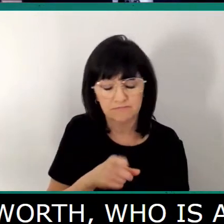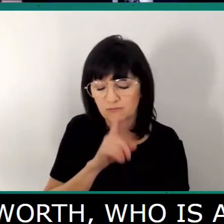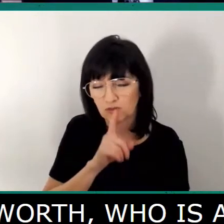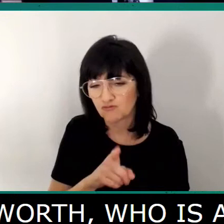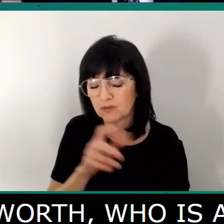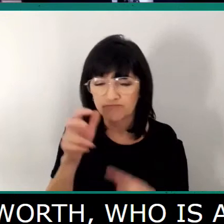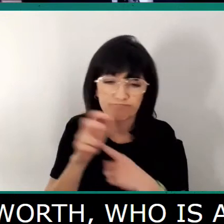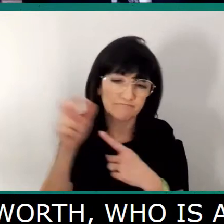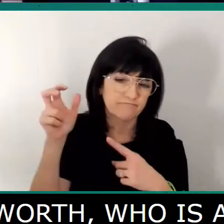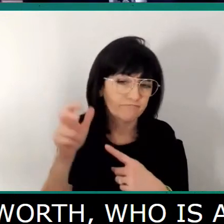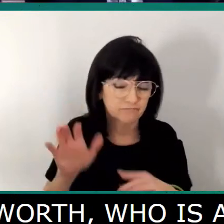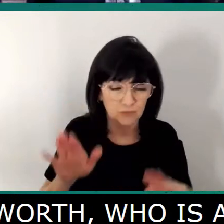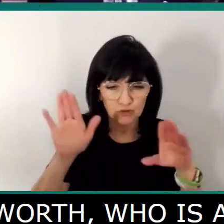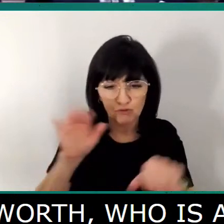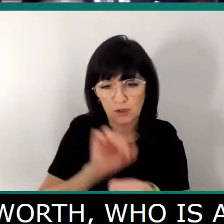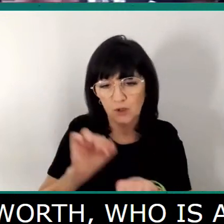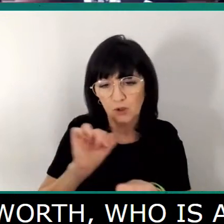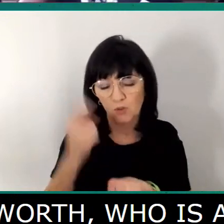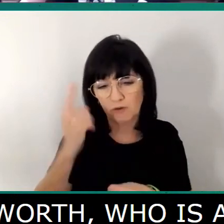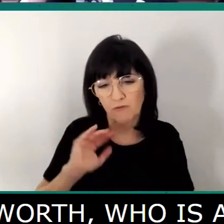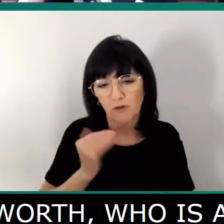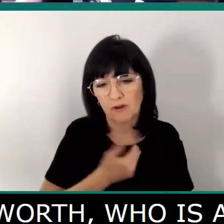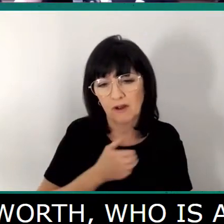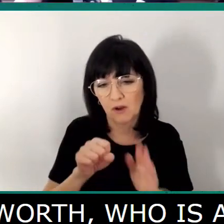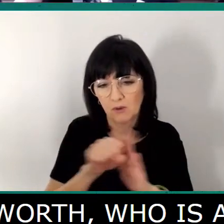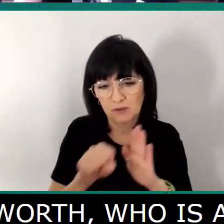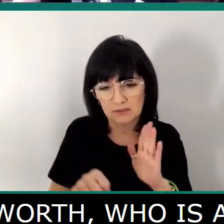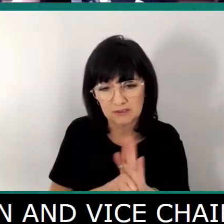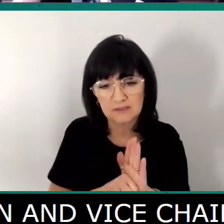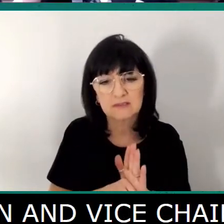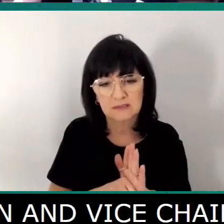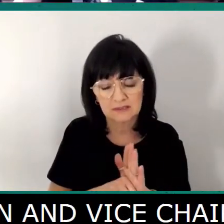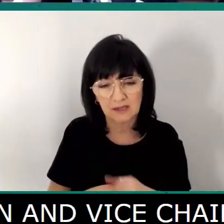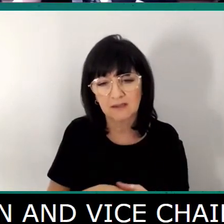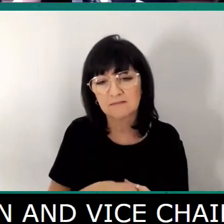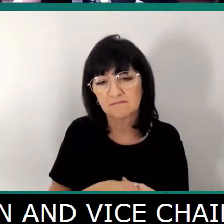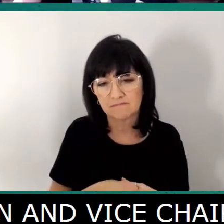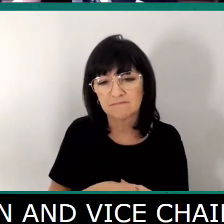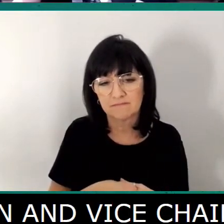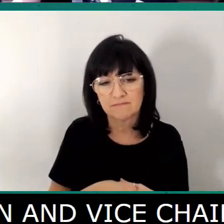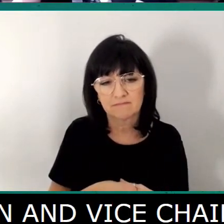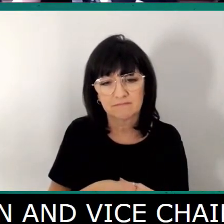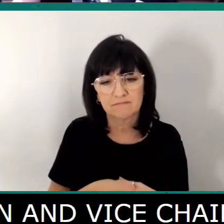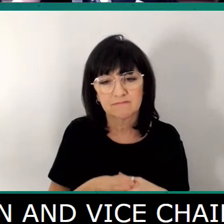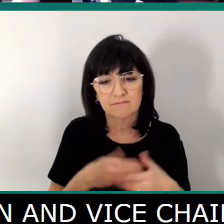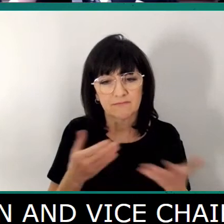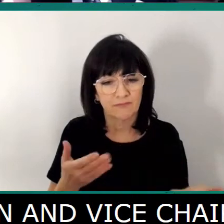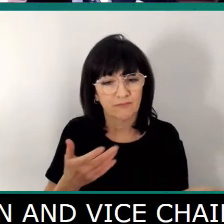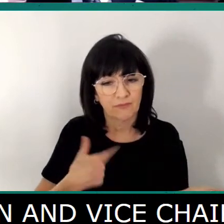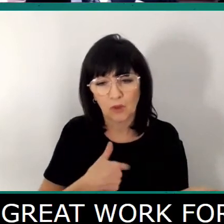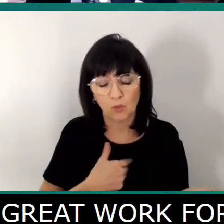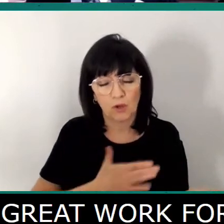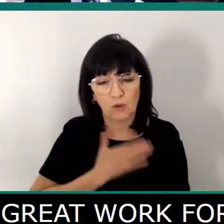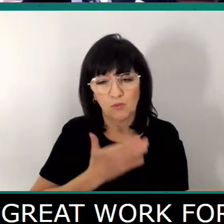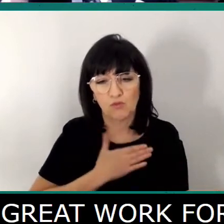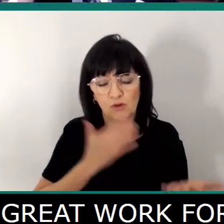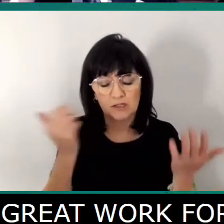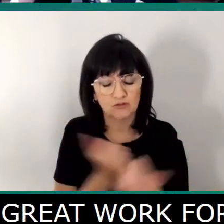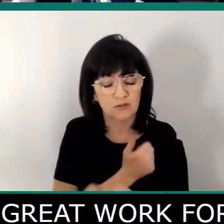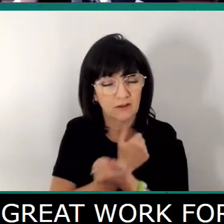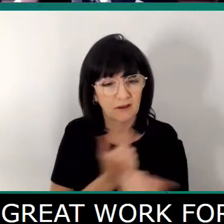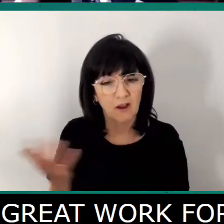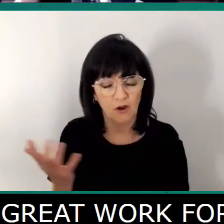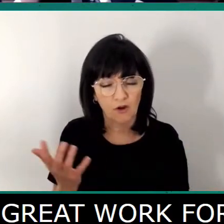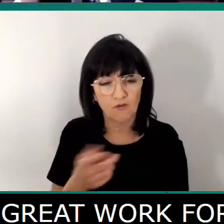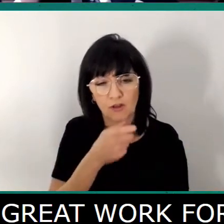expect much more from them and the chair and vice chair, Dr. Hollingsworth. We appreciate everything that